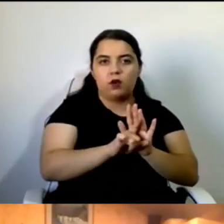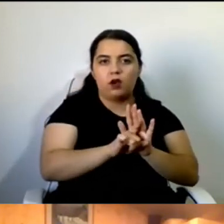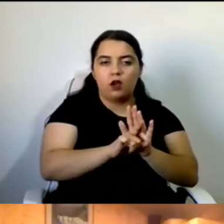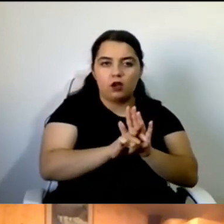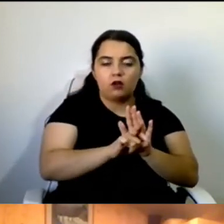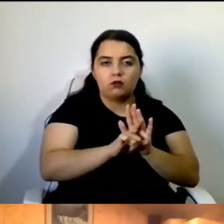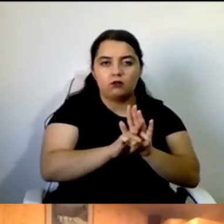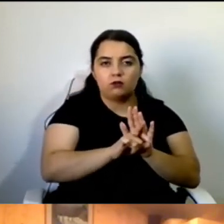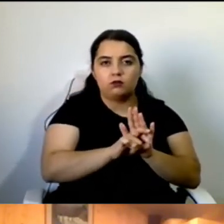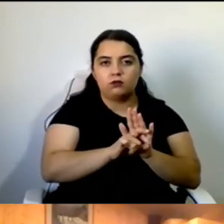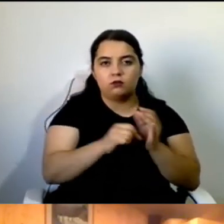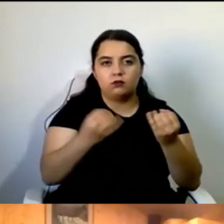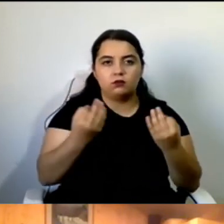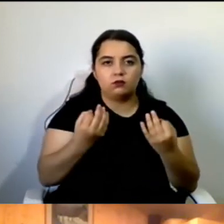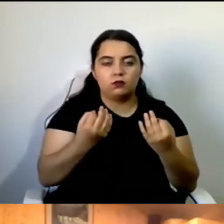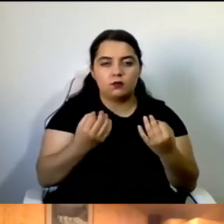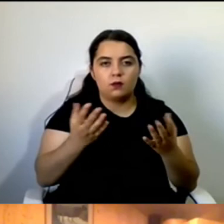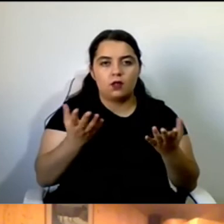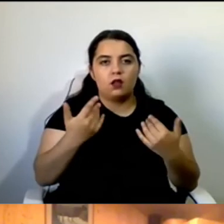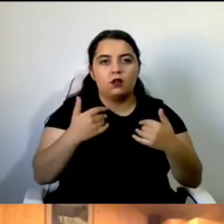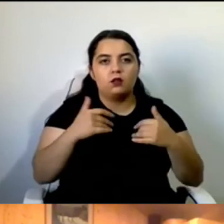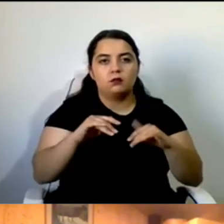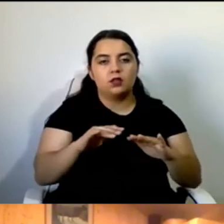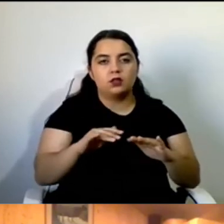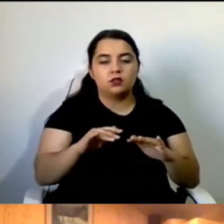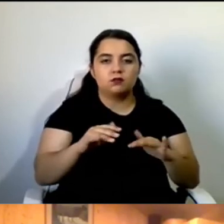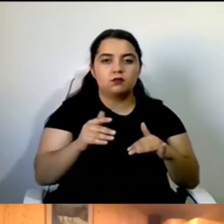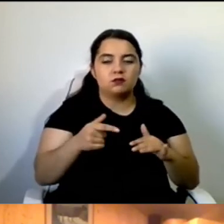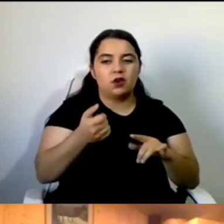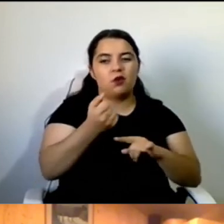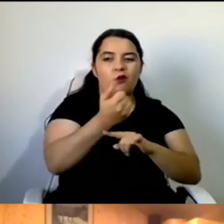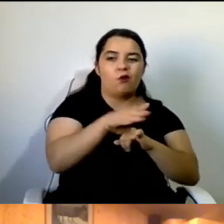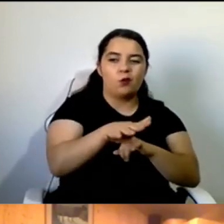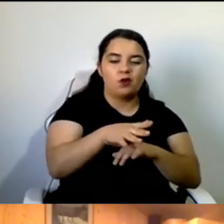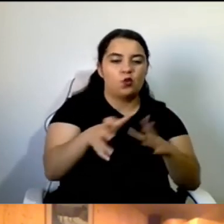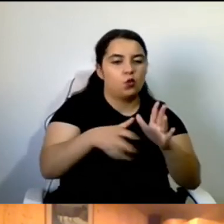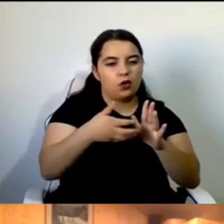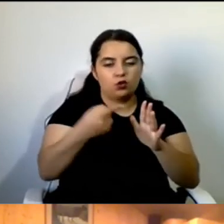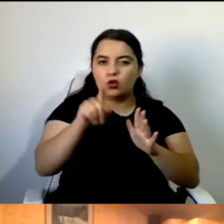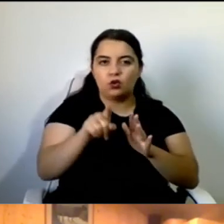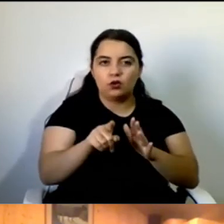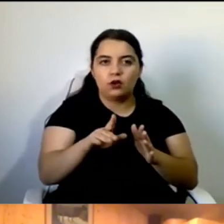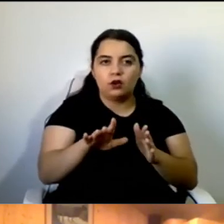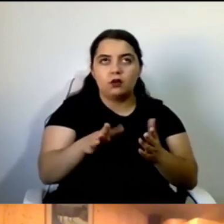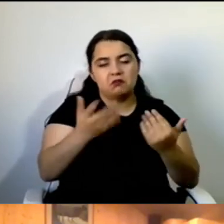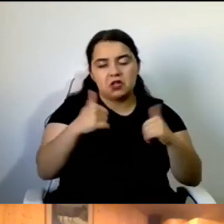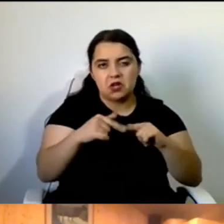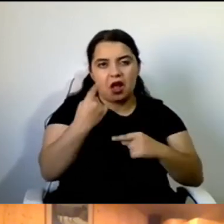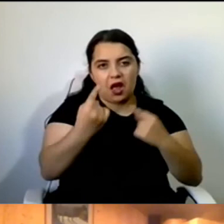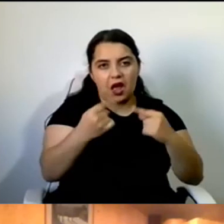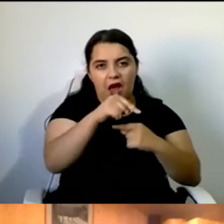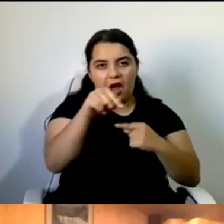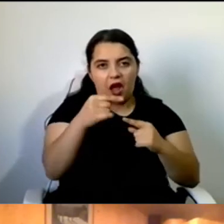it's not a complicated training, but you do get some training. I'm not sure the cities